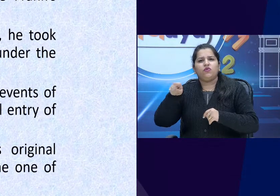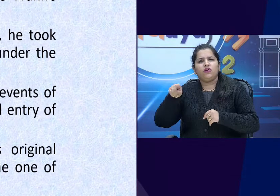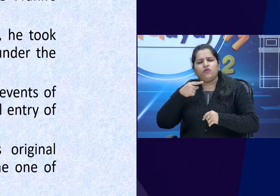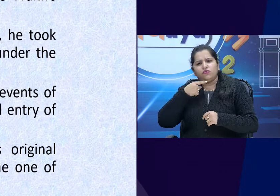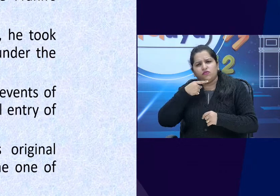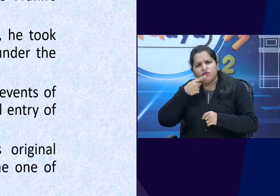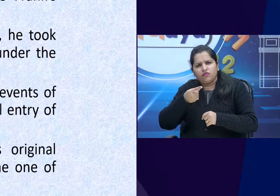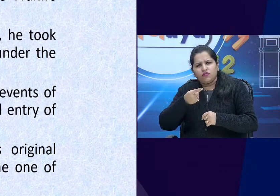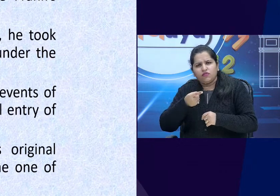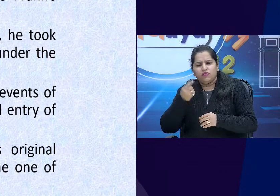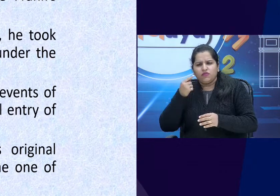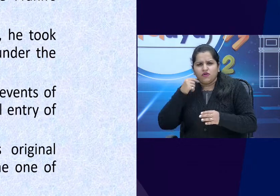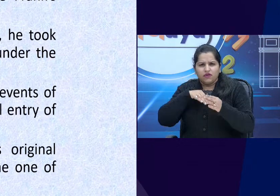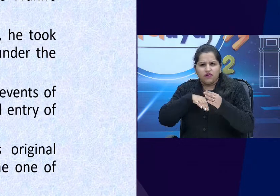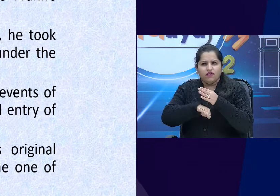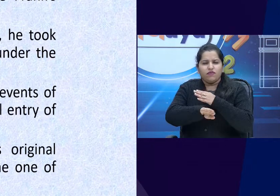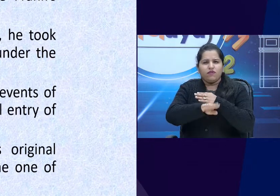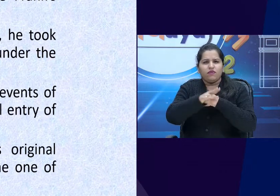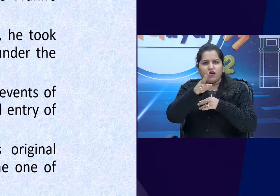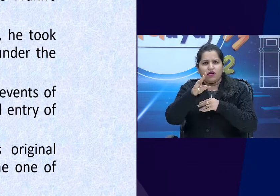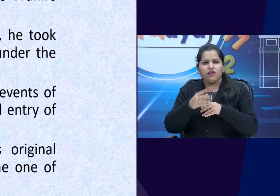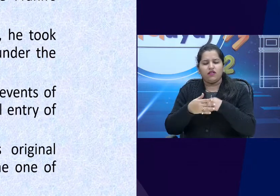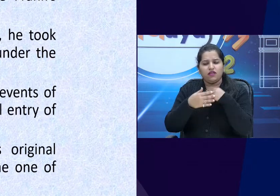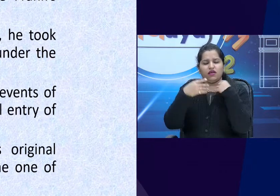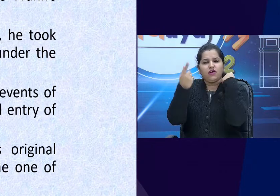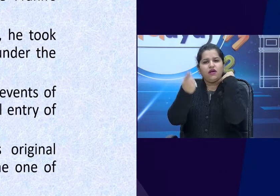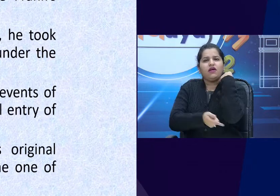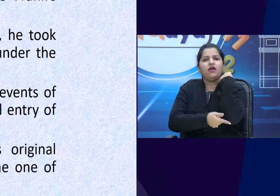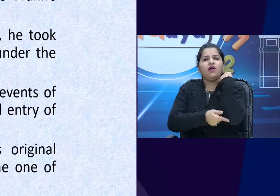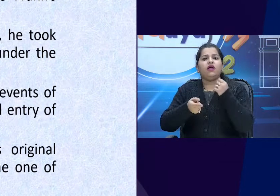war ended, he went back, and during